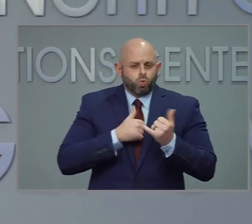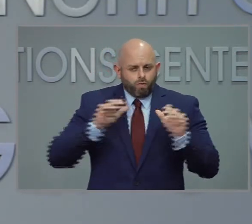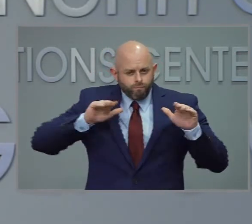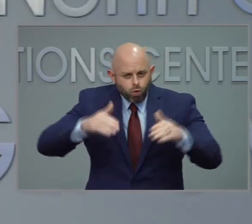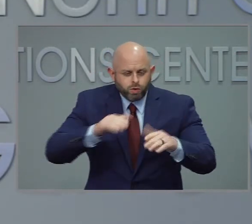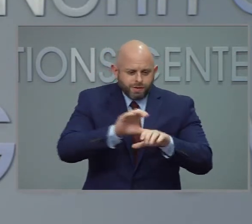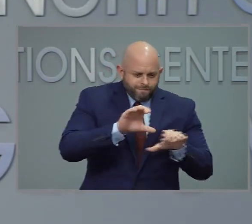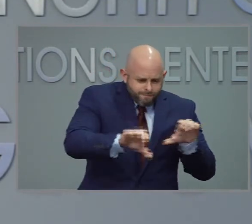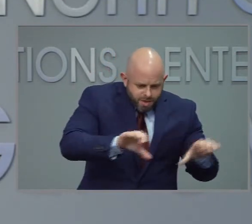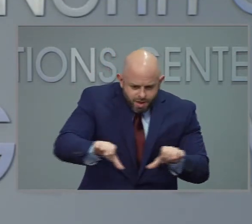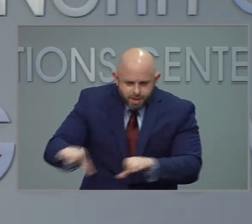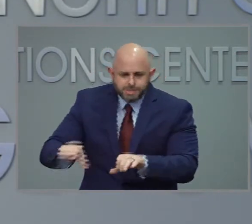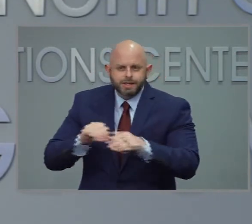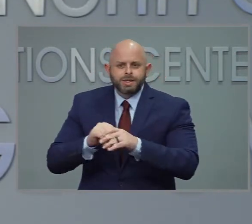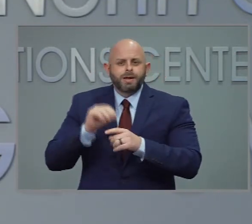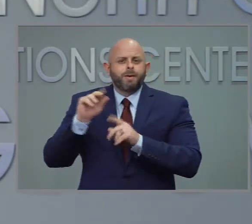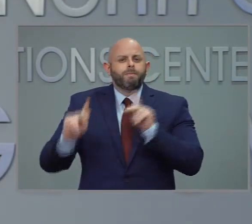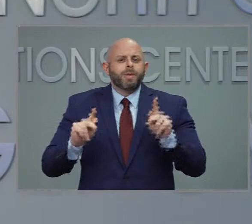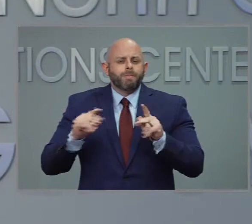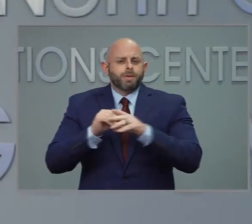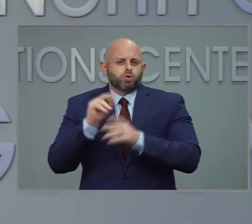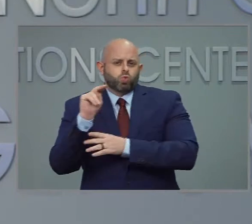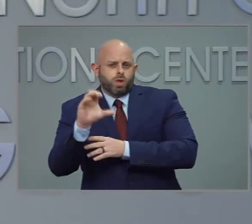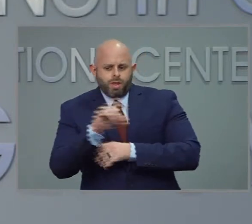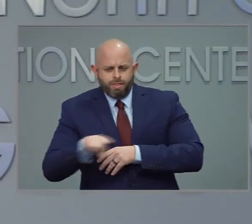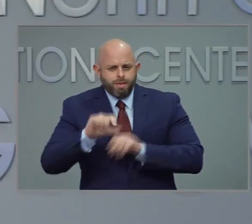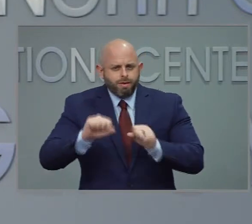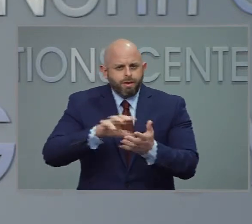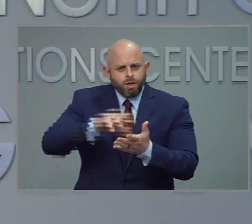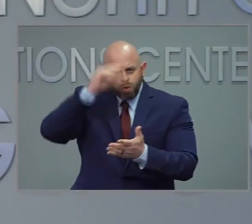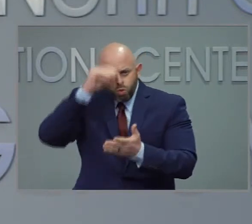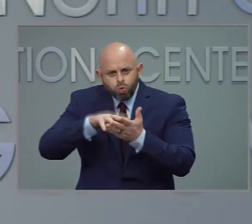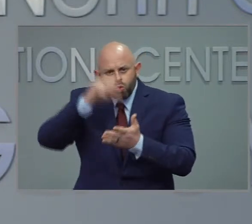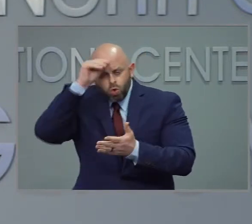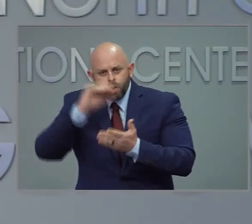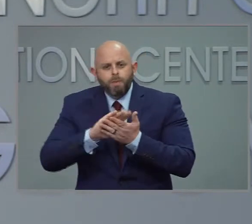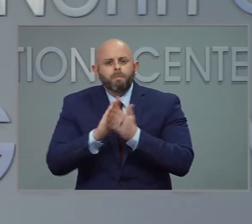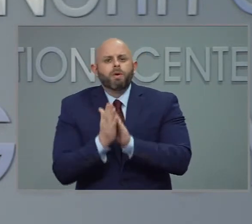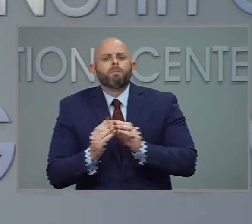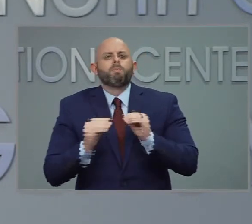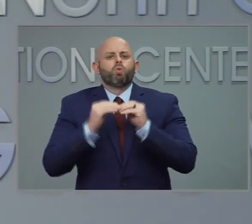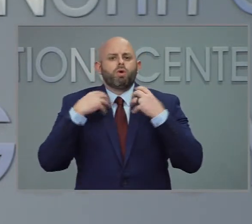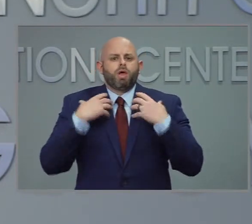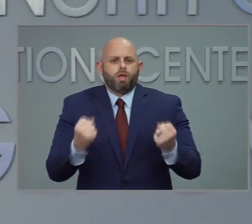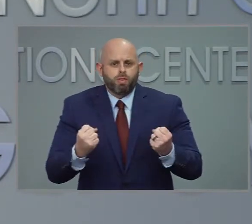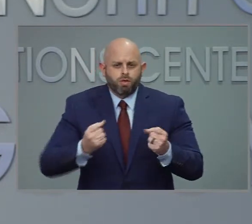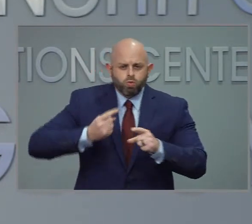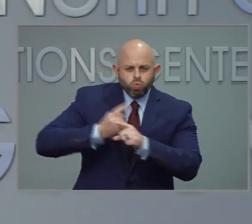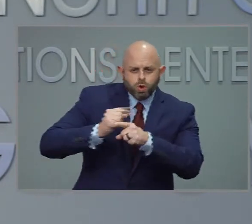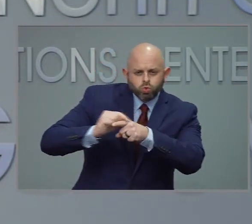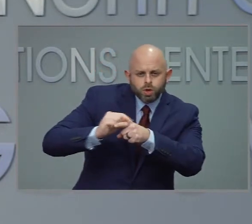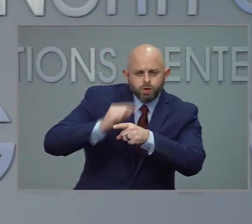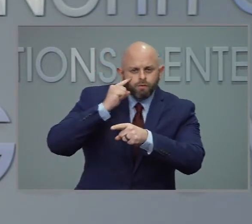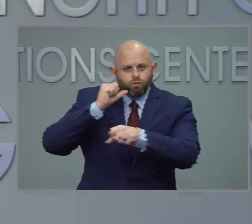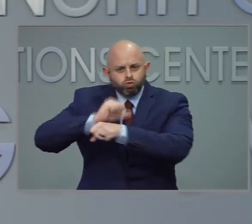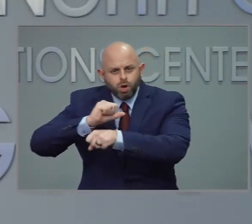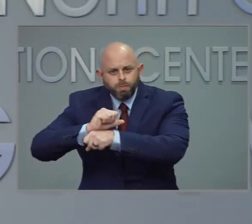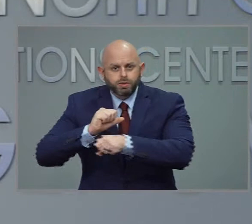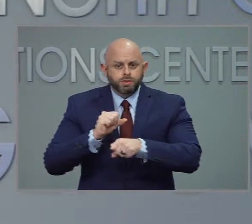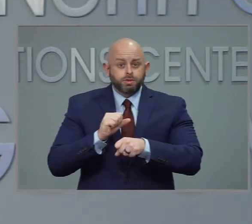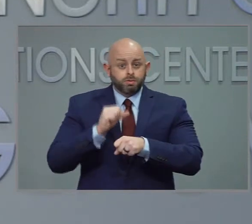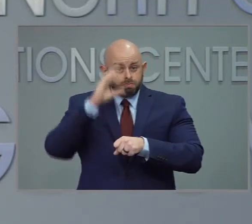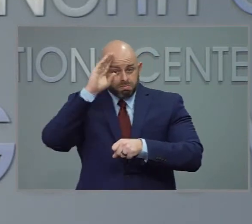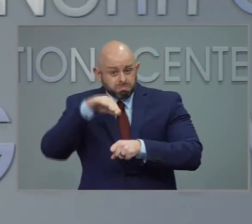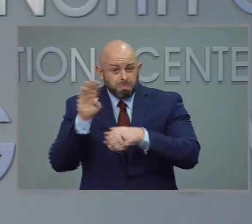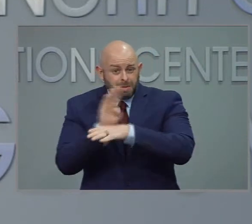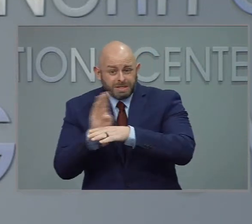so they can learn, get healthier, and get the right kind of training for great jobs. Businesses searching for skilled